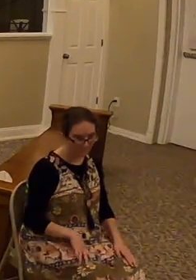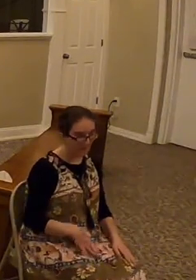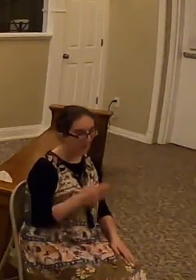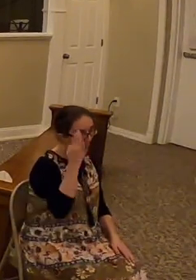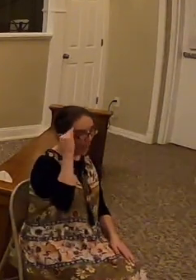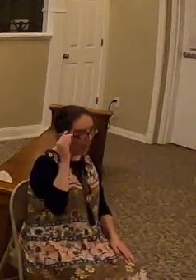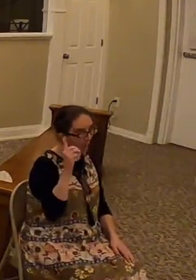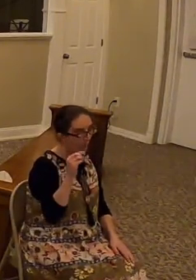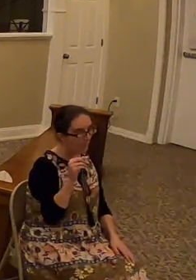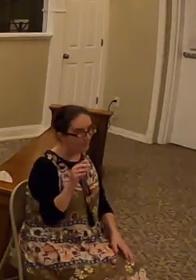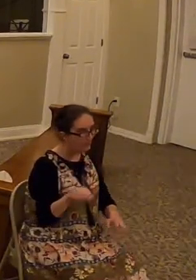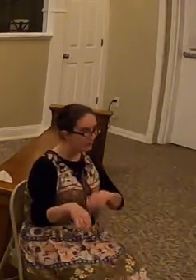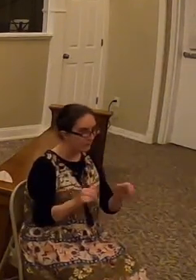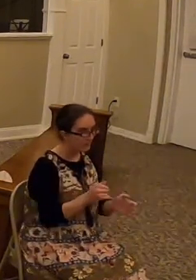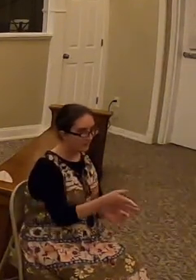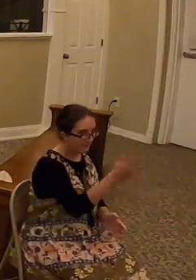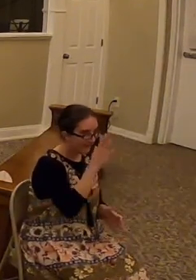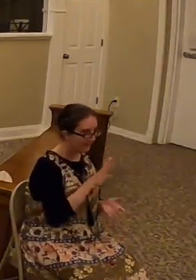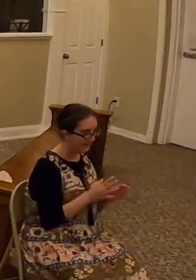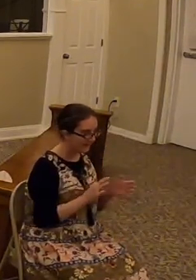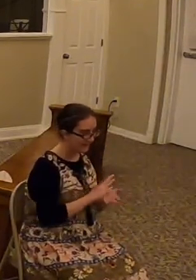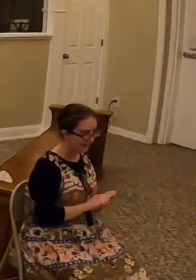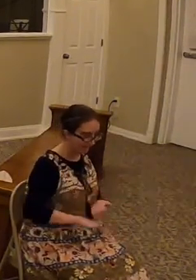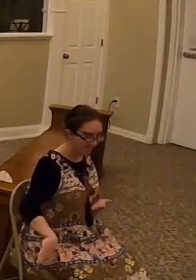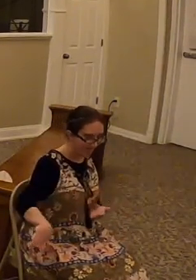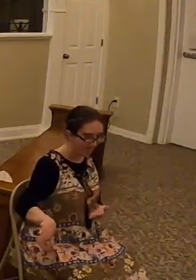Why did you do that when God said, get rid of them?